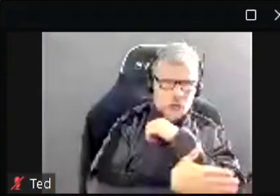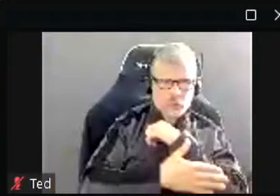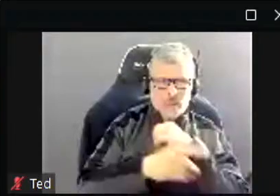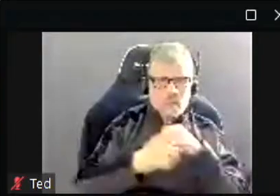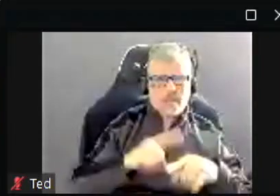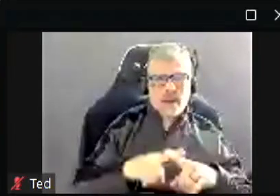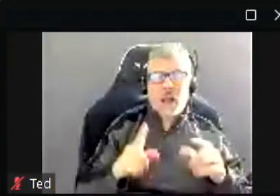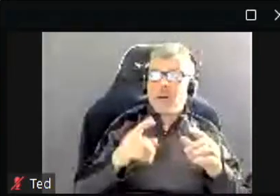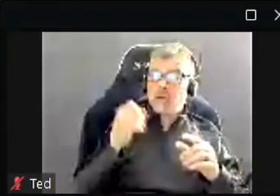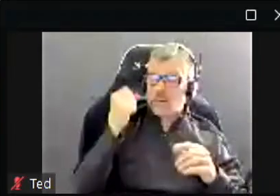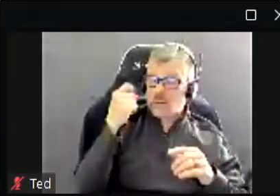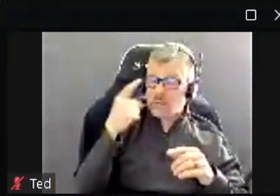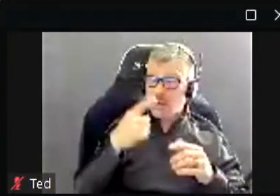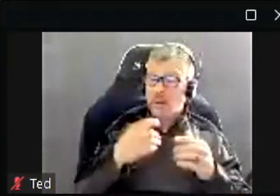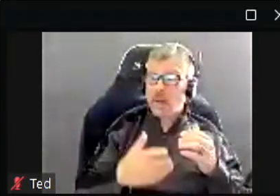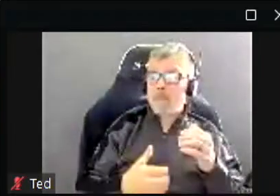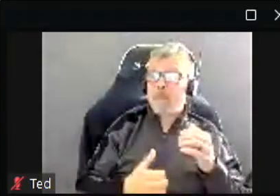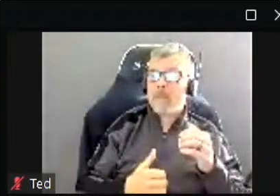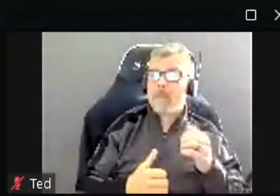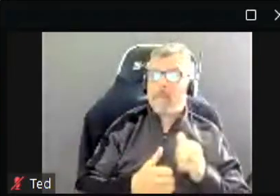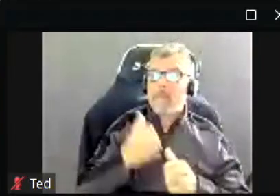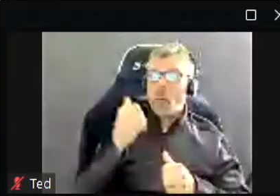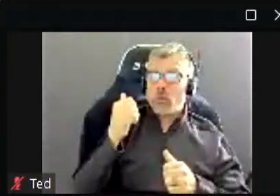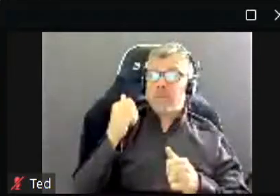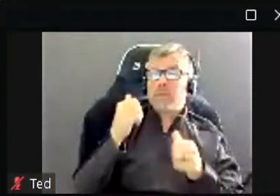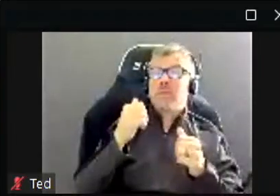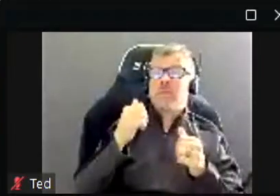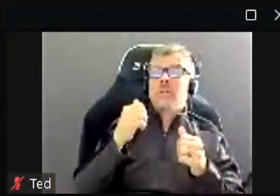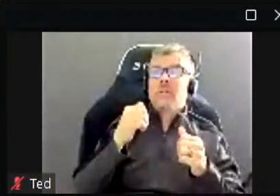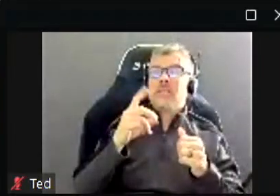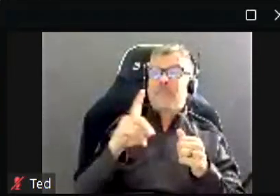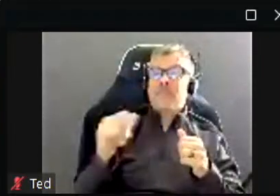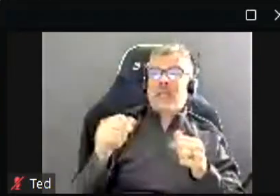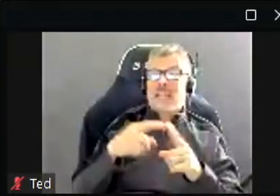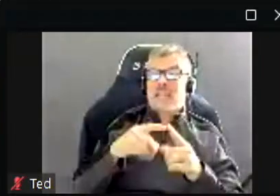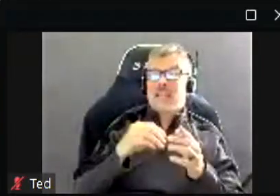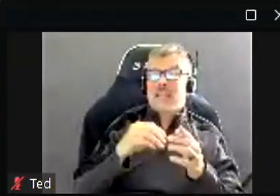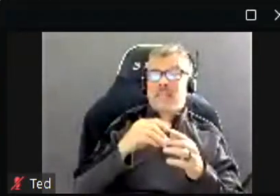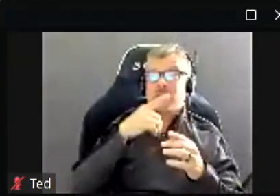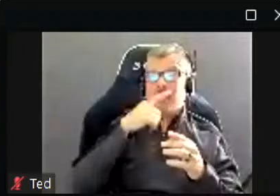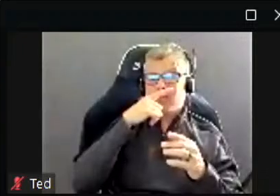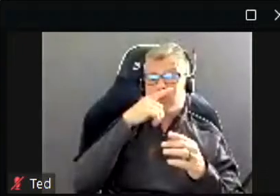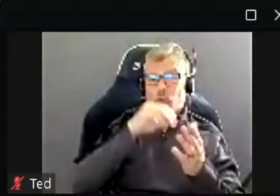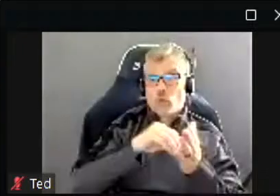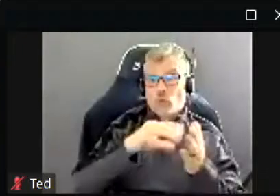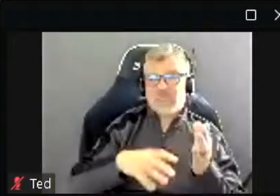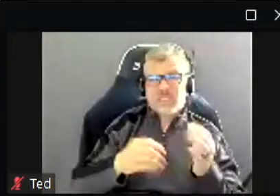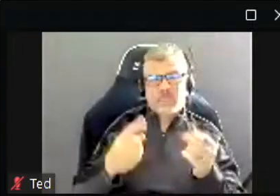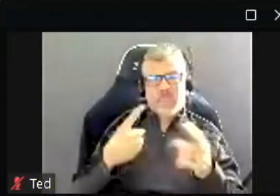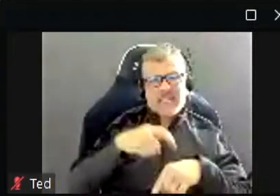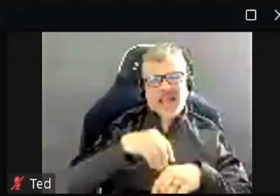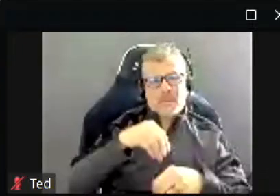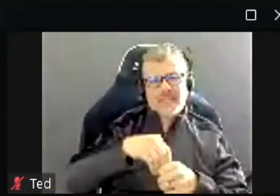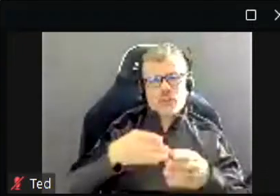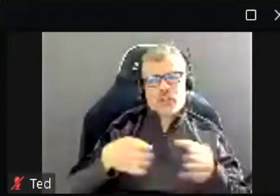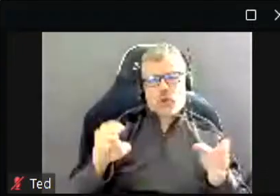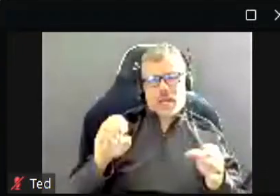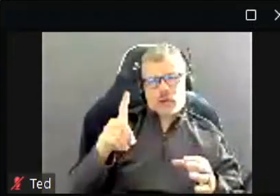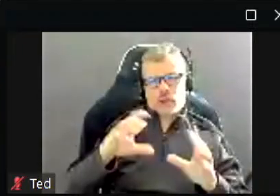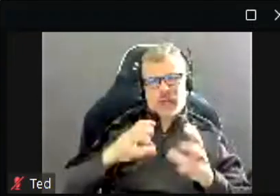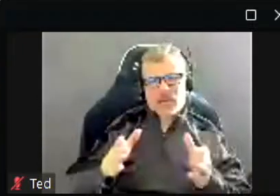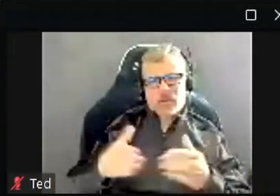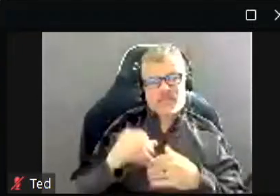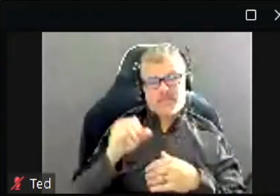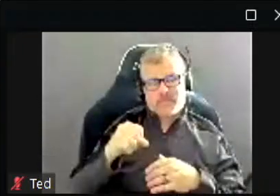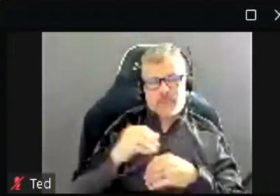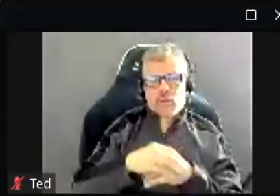with disabilities are spending some amount of time in general ed. So all teachers need to know these basic things. And that report, I know, has